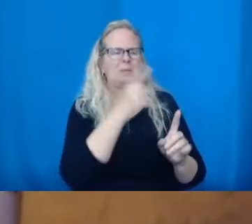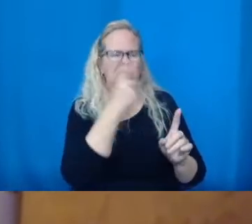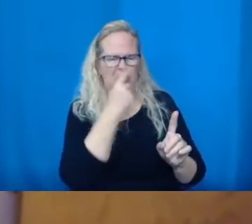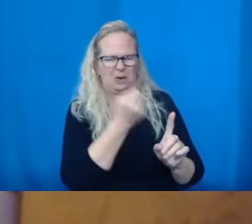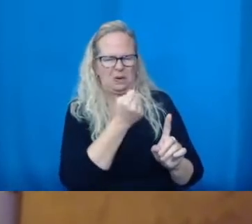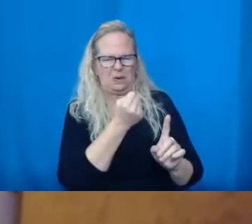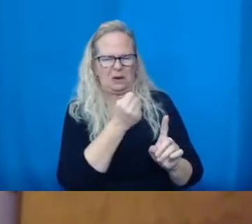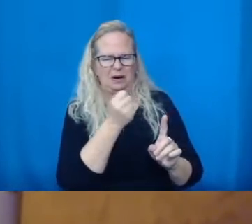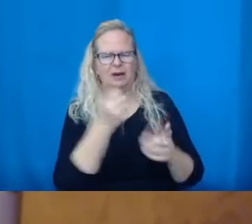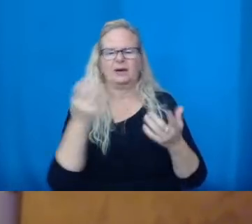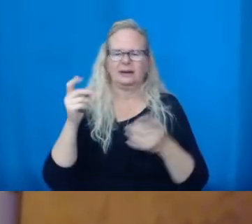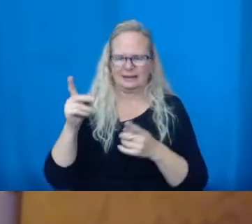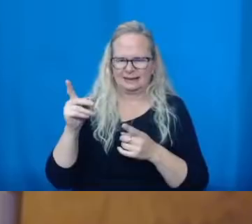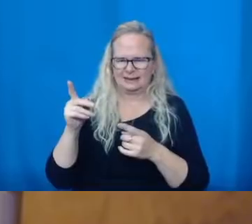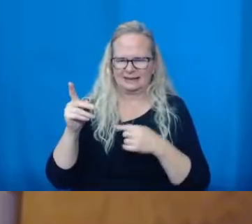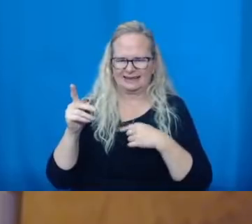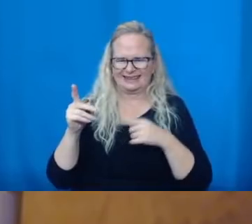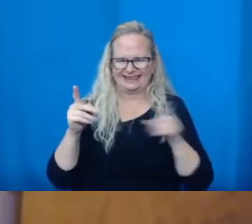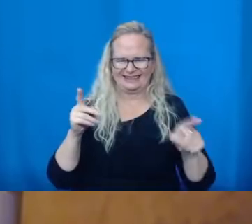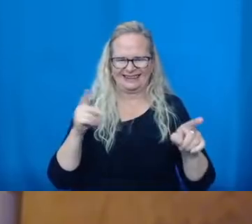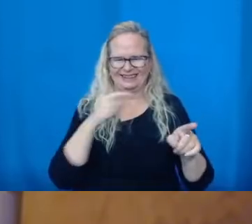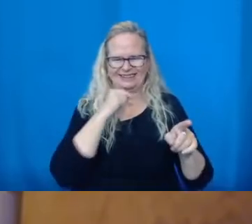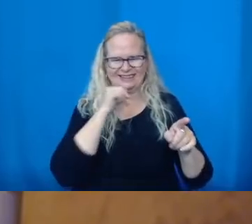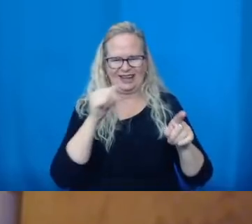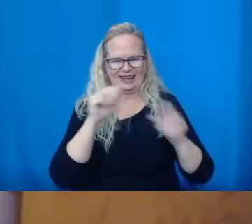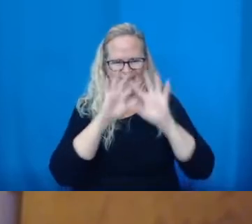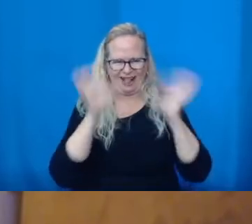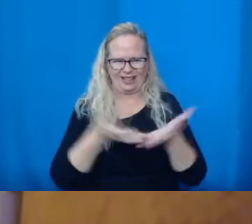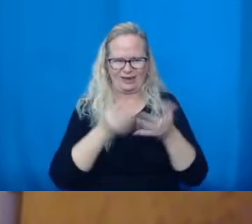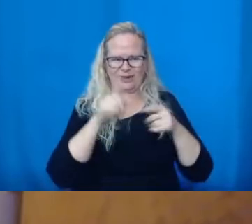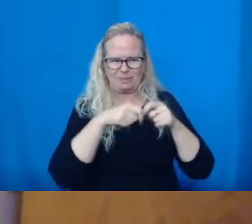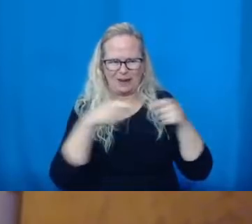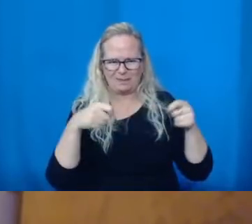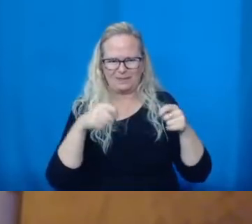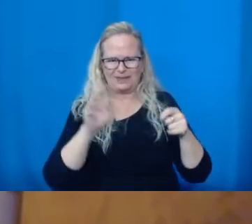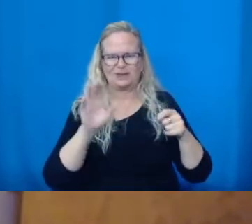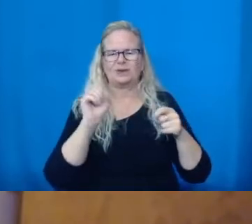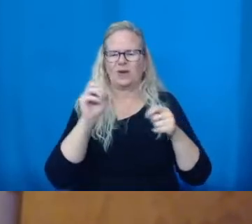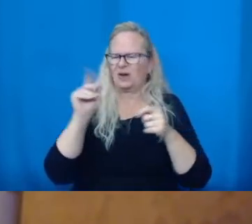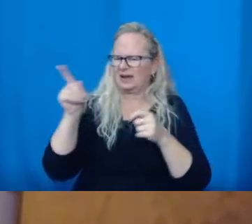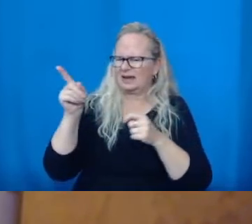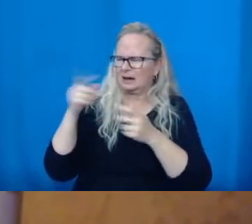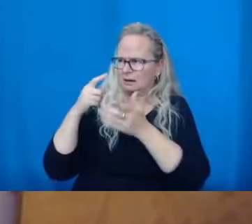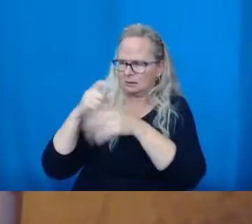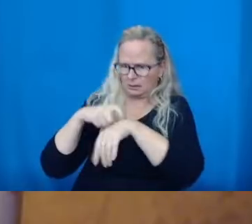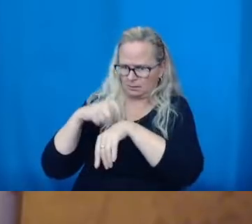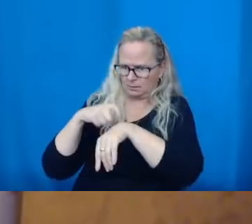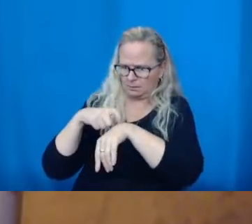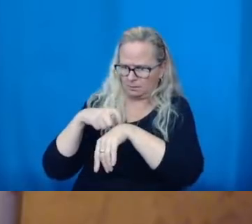okay for time, I'll talk about selection and then a bit about the relative effectiveness of different kinds of face covering.